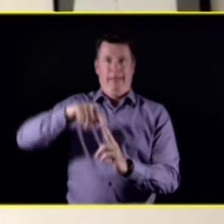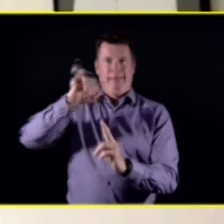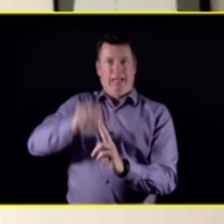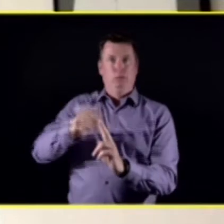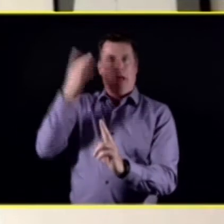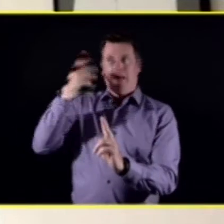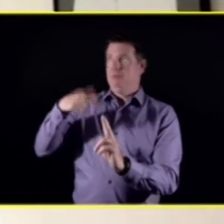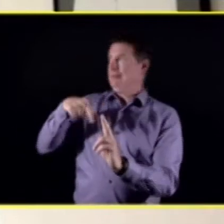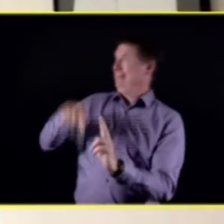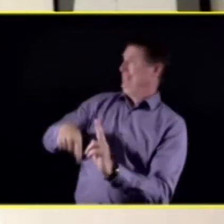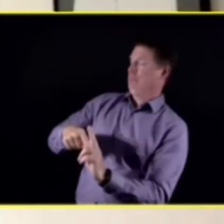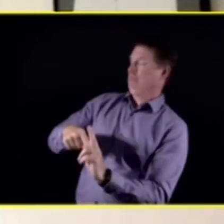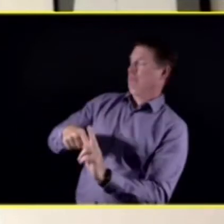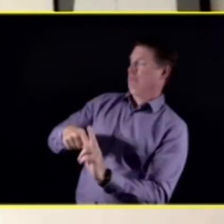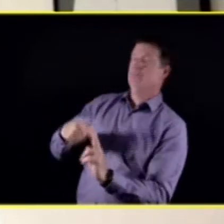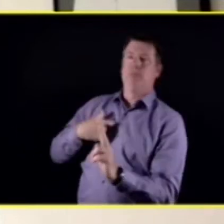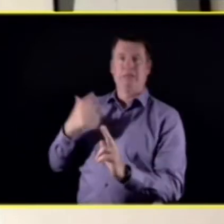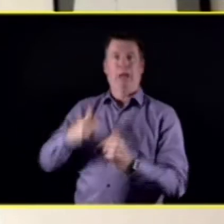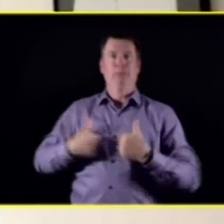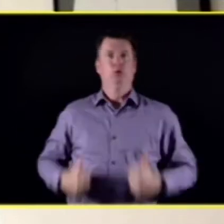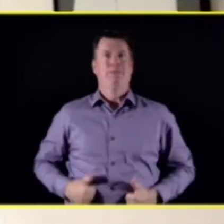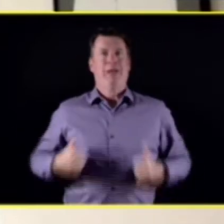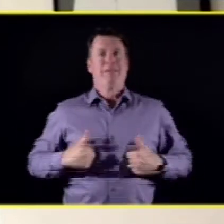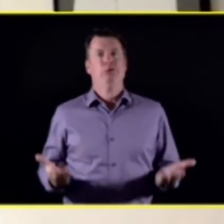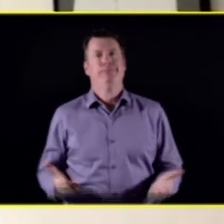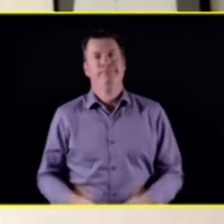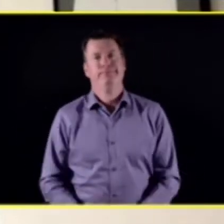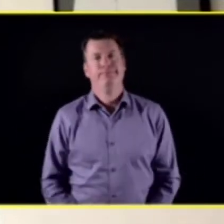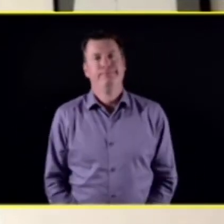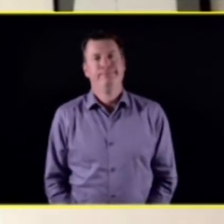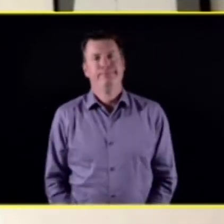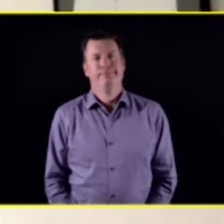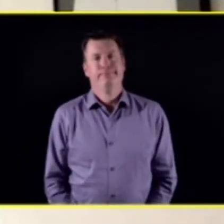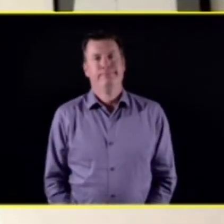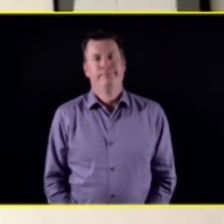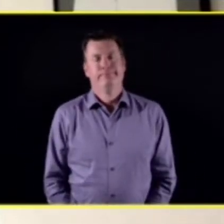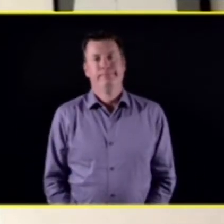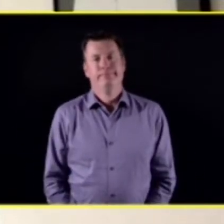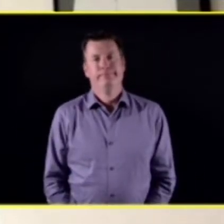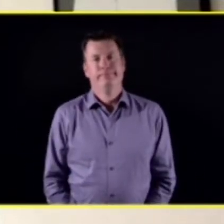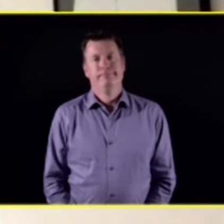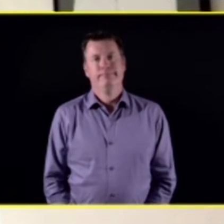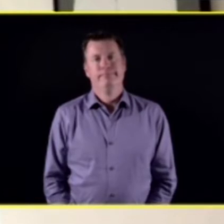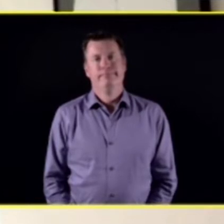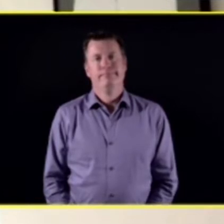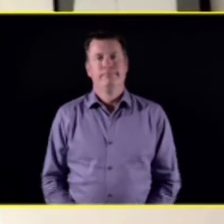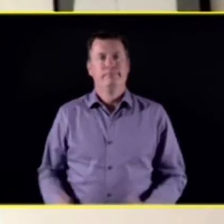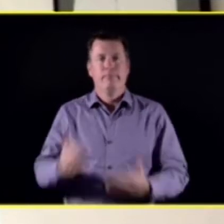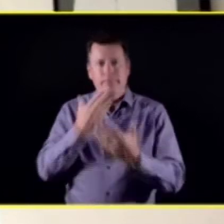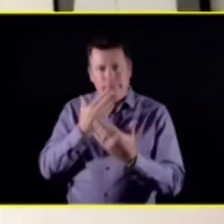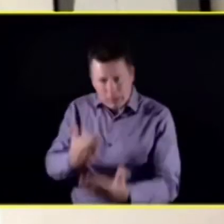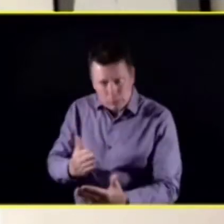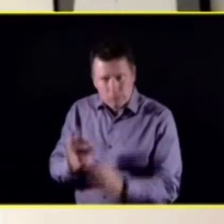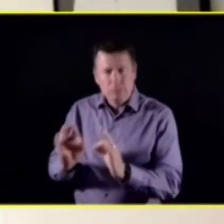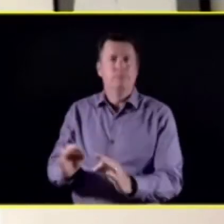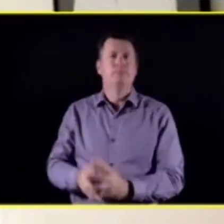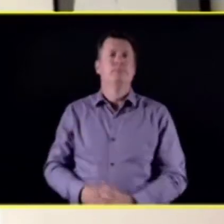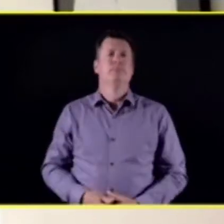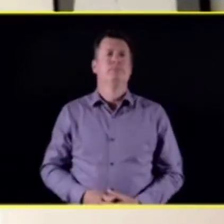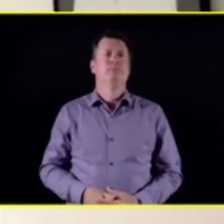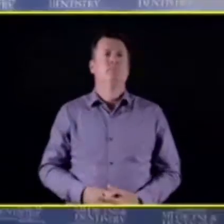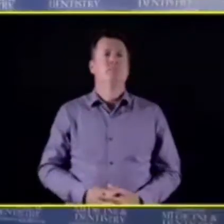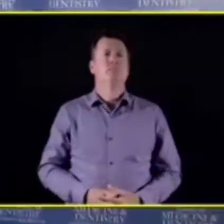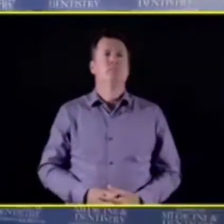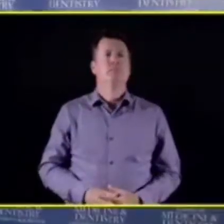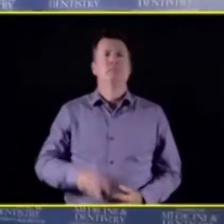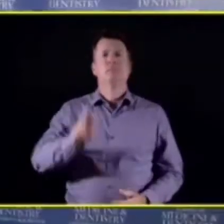Thank you so much, Mr. Barish, and thanks, Pat. I'll likely be able to cycle back to you if you have more questions. And next up is Brett Dahlberg from WXXI